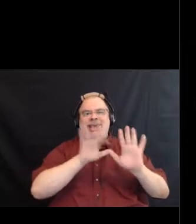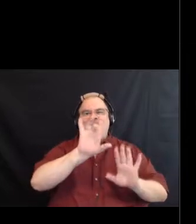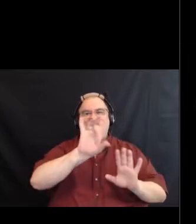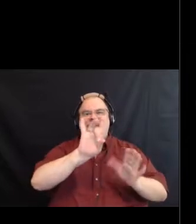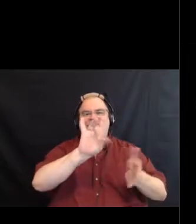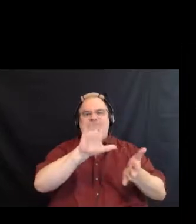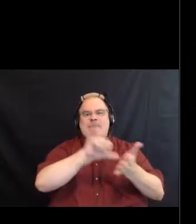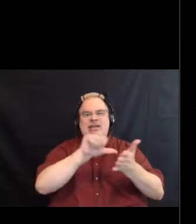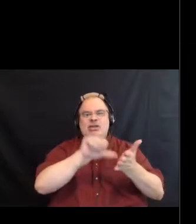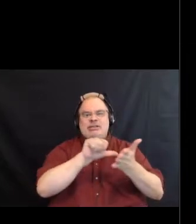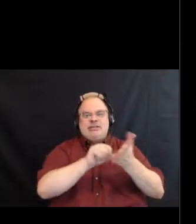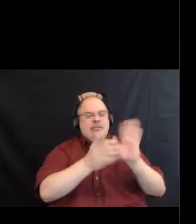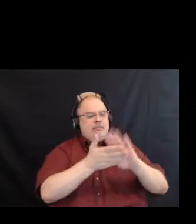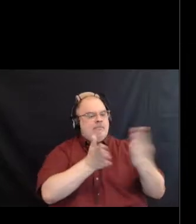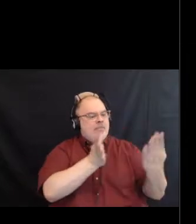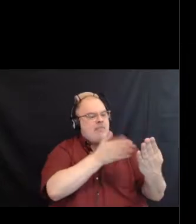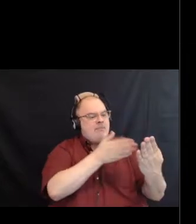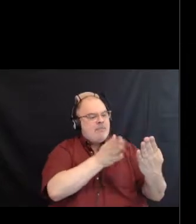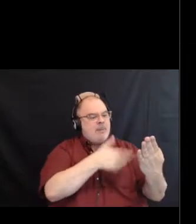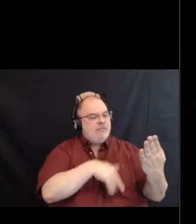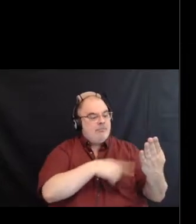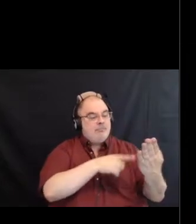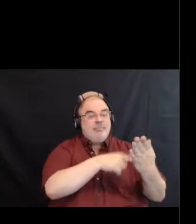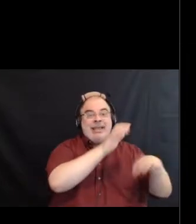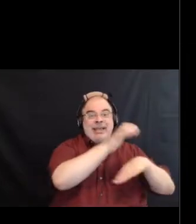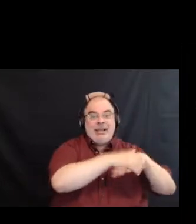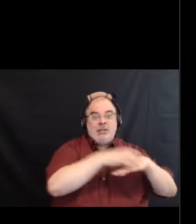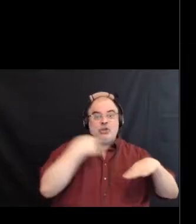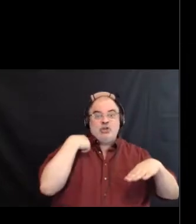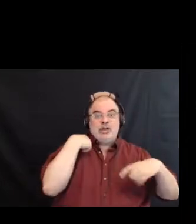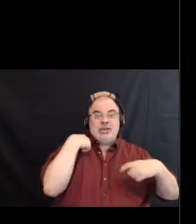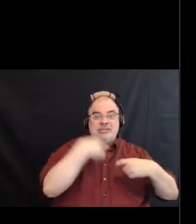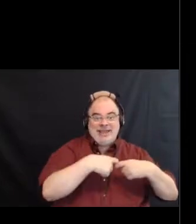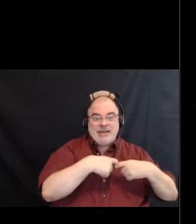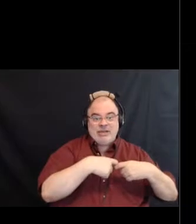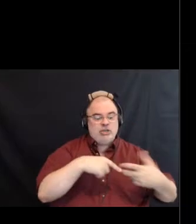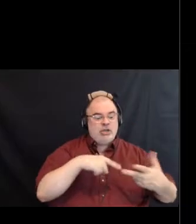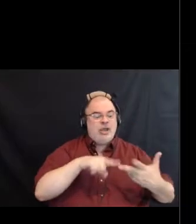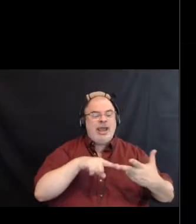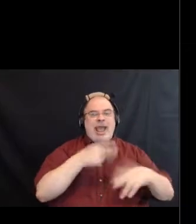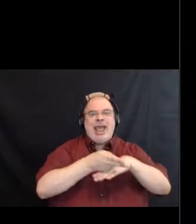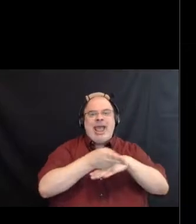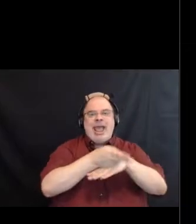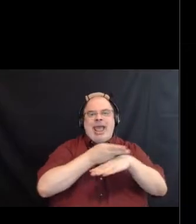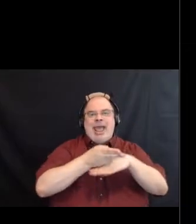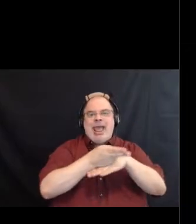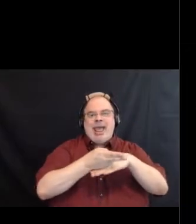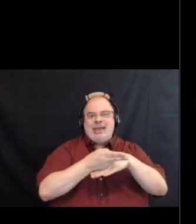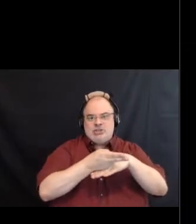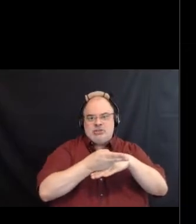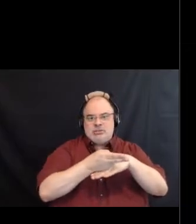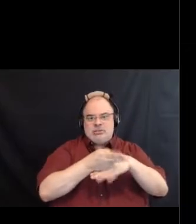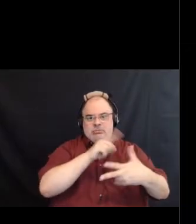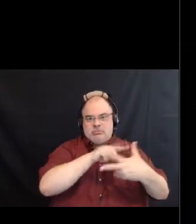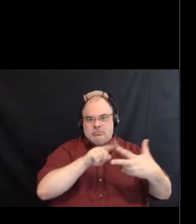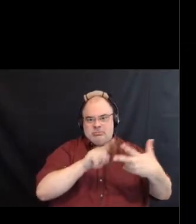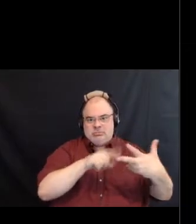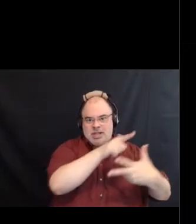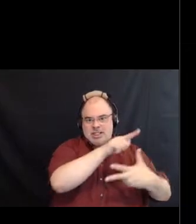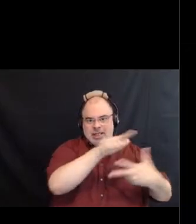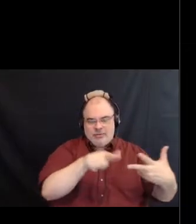brochure that's available in English, Spanish, and Haitian Creole that people can use to get